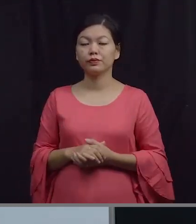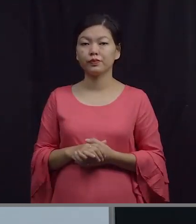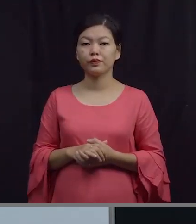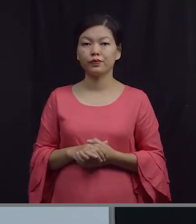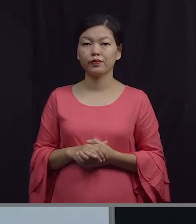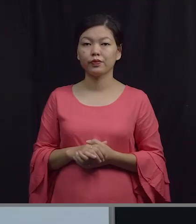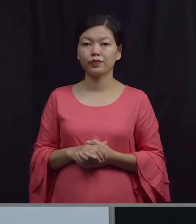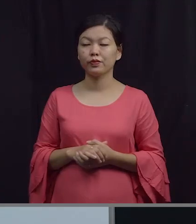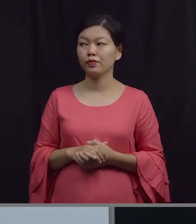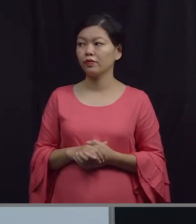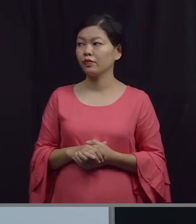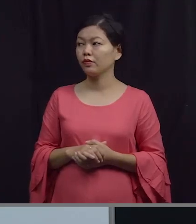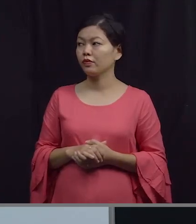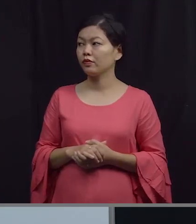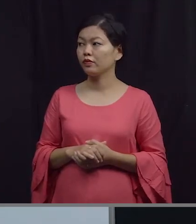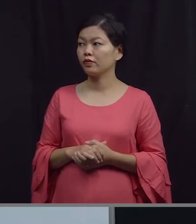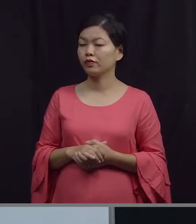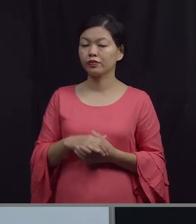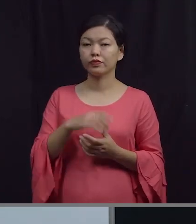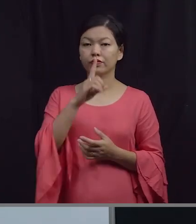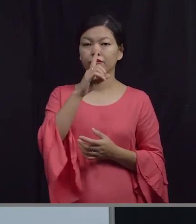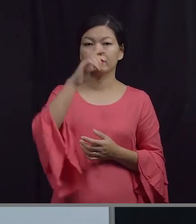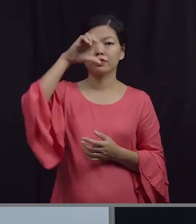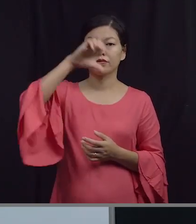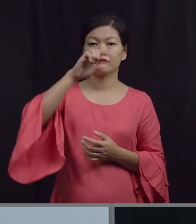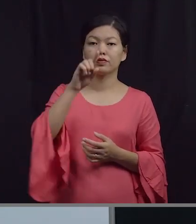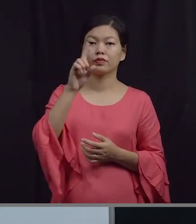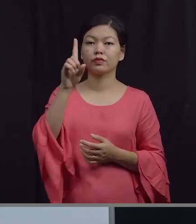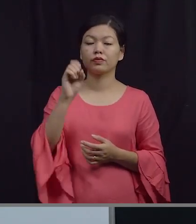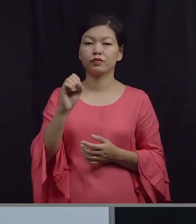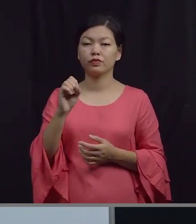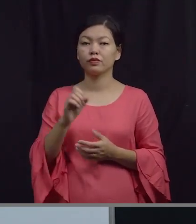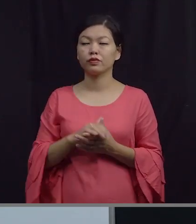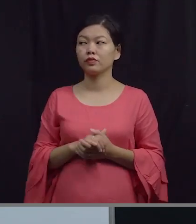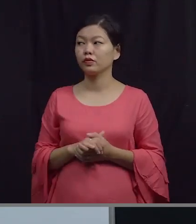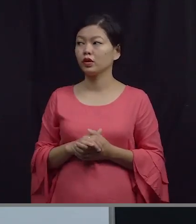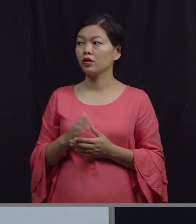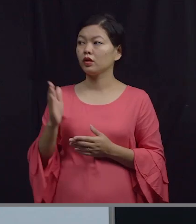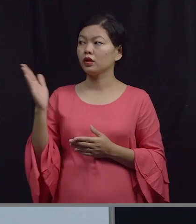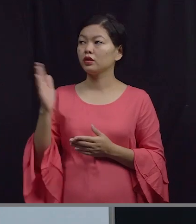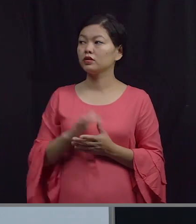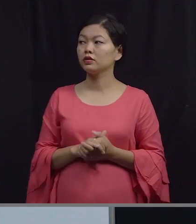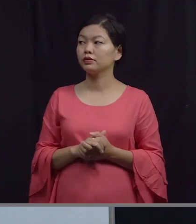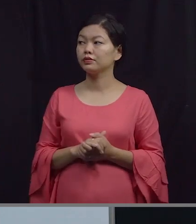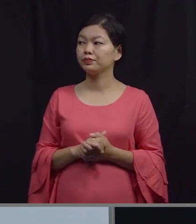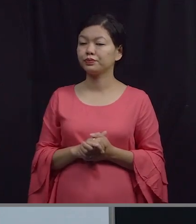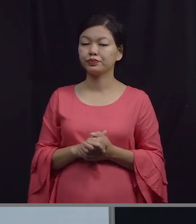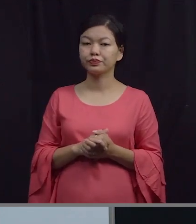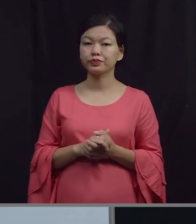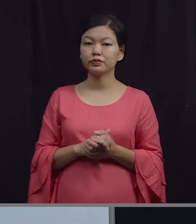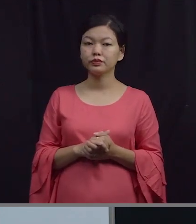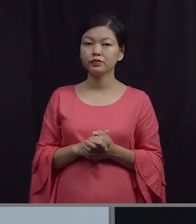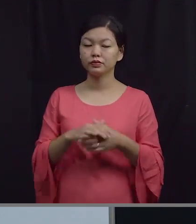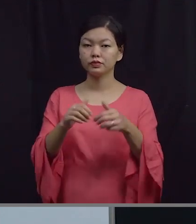Okay. So you have to write, so 9.10, so solution. So we have given, okay. So here we